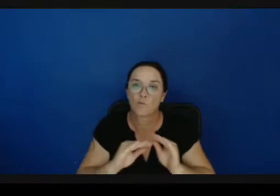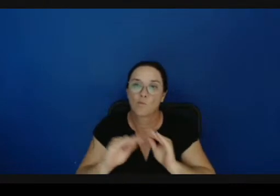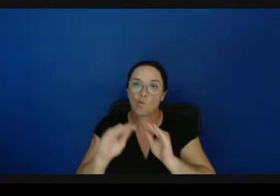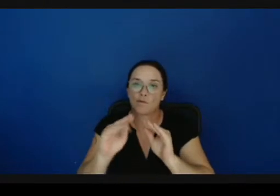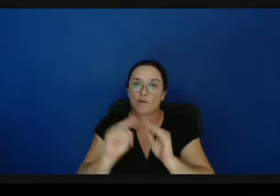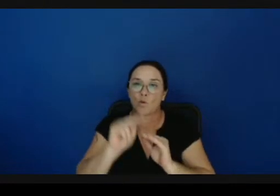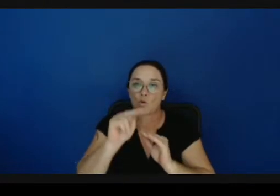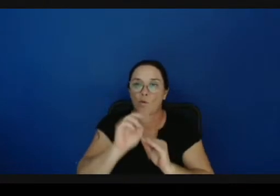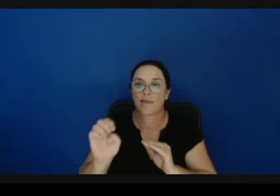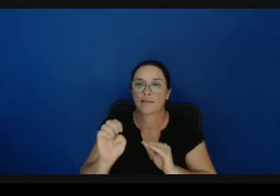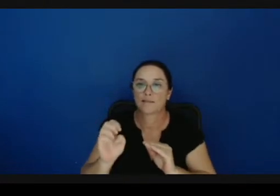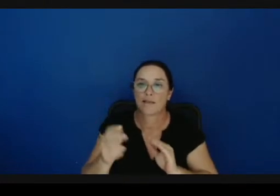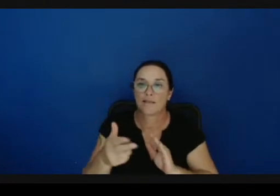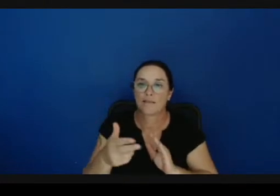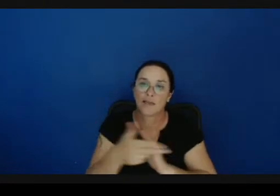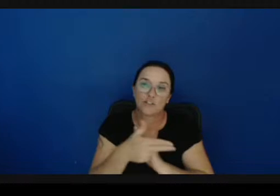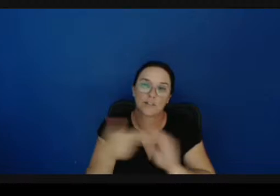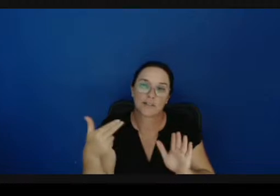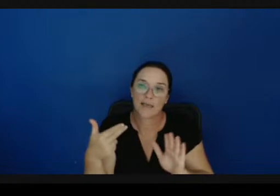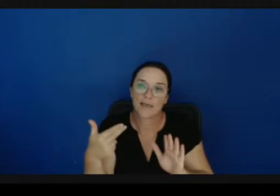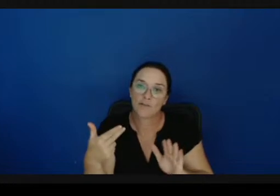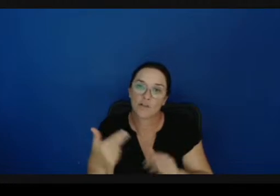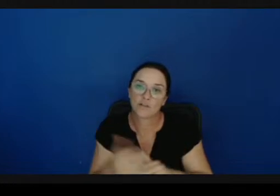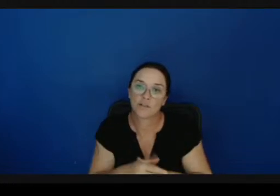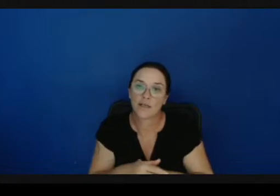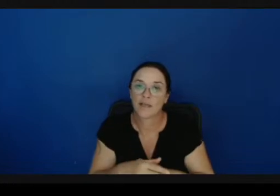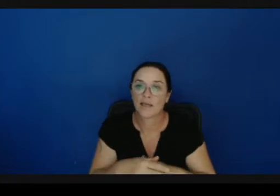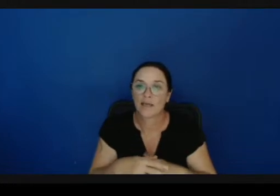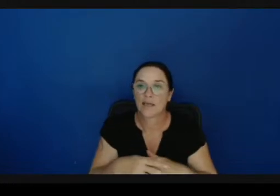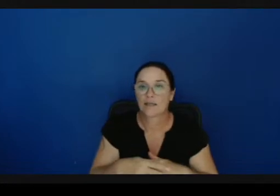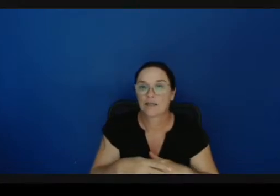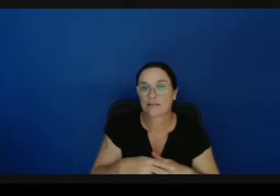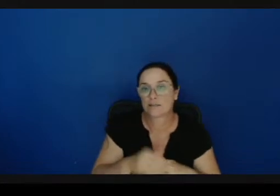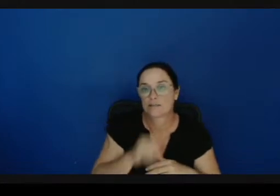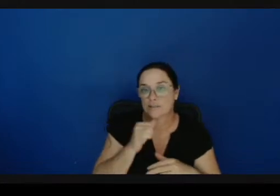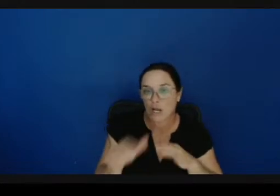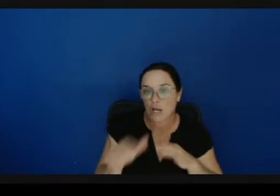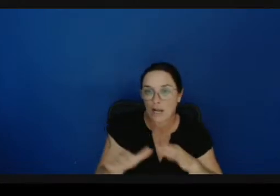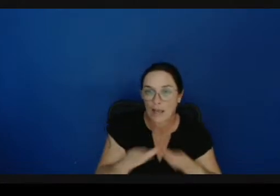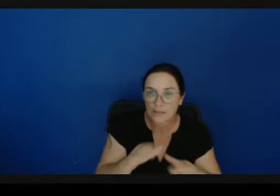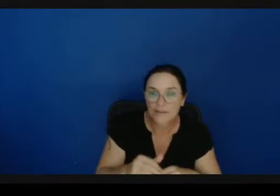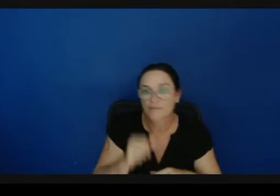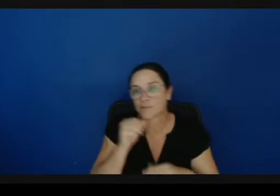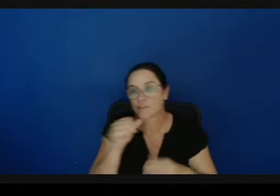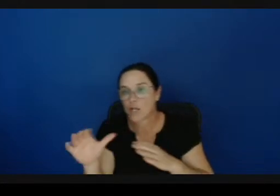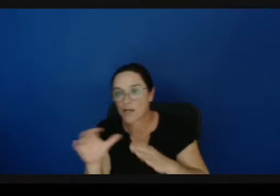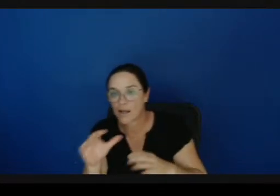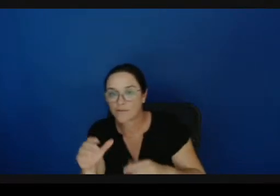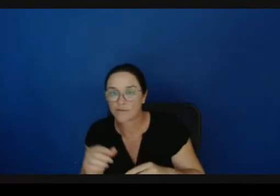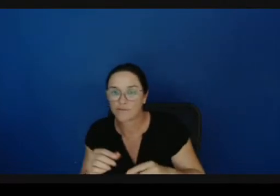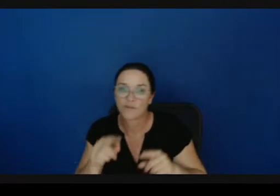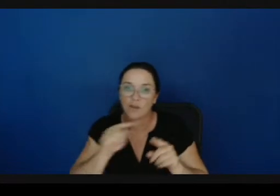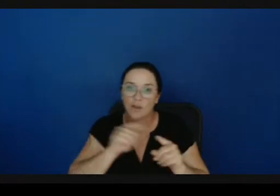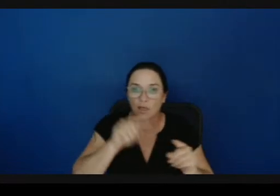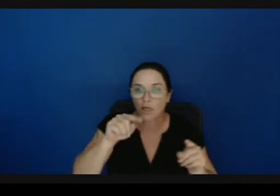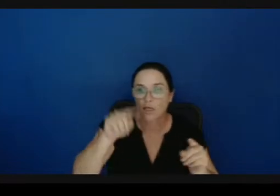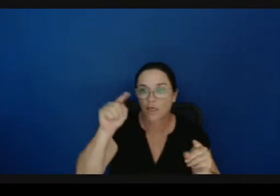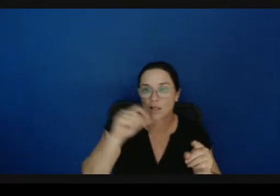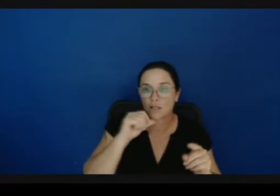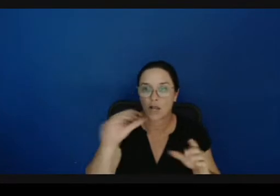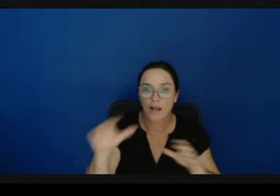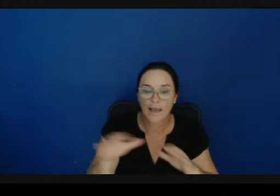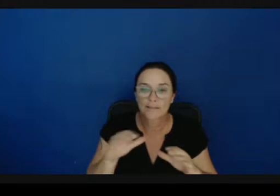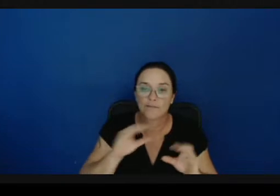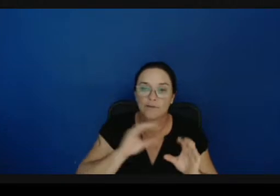They had just labeled fissures inactive in the morning, caldera floor mostly covered now inactive, early morning flows inactive in the southwest, and they